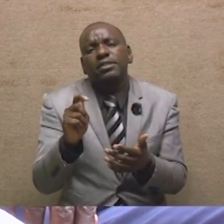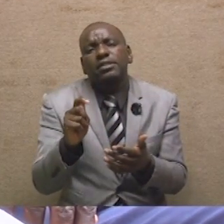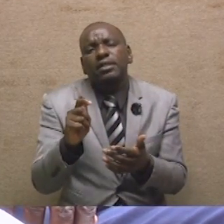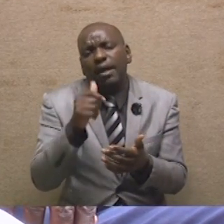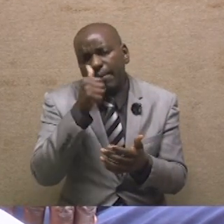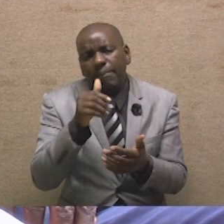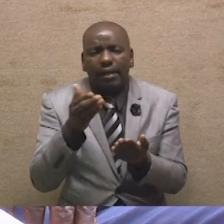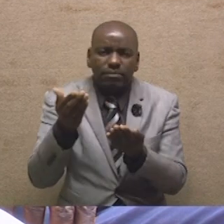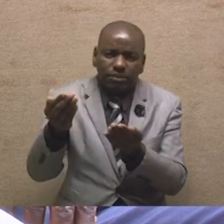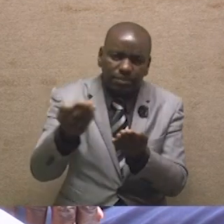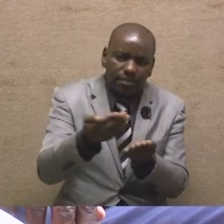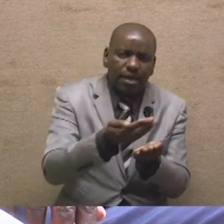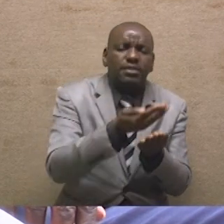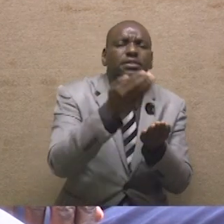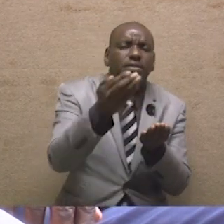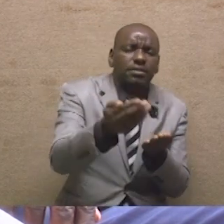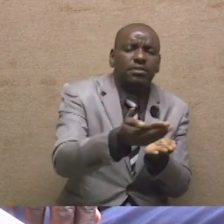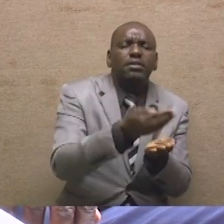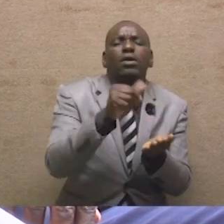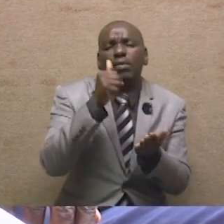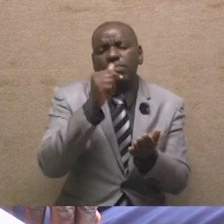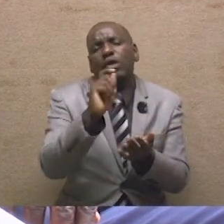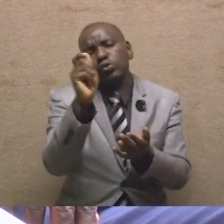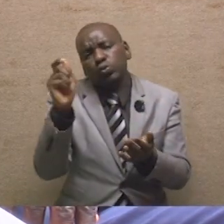but there is a demand